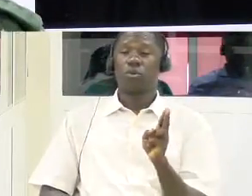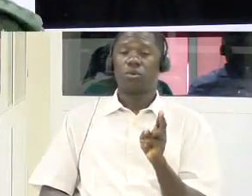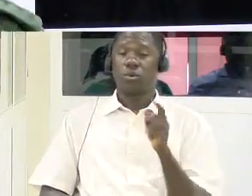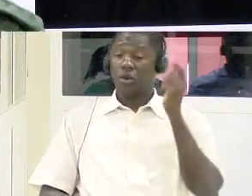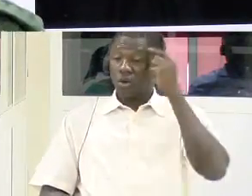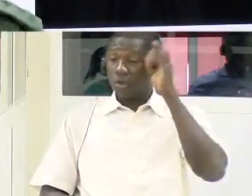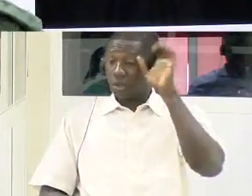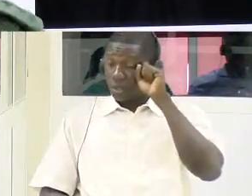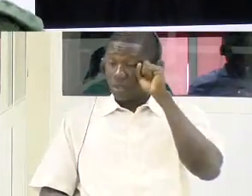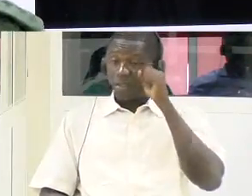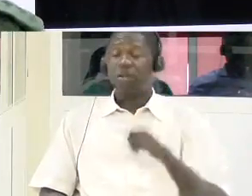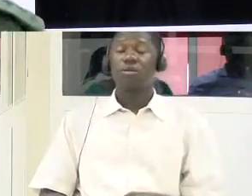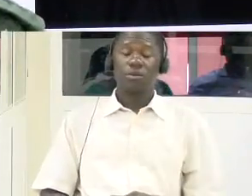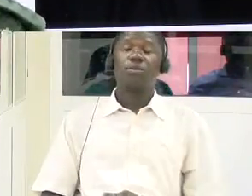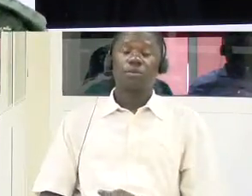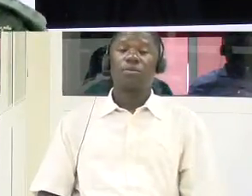from us.